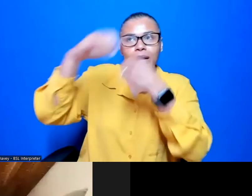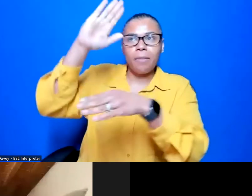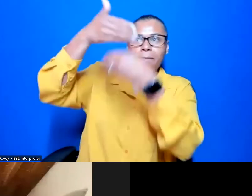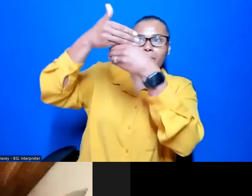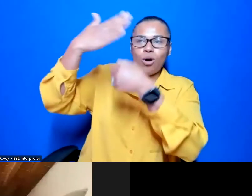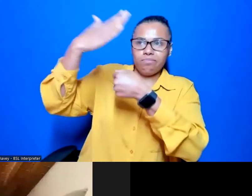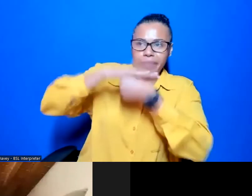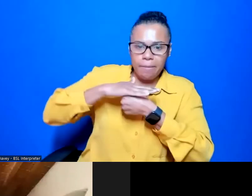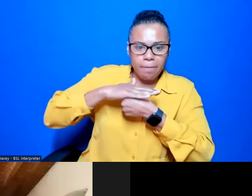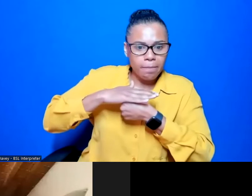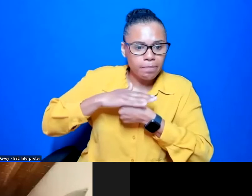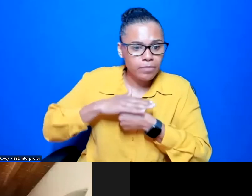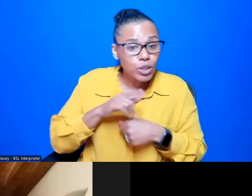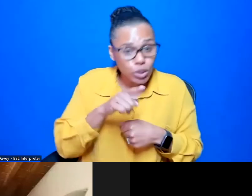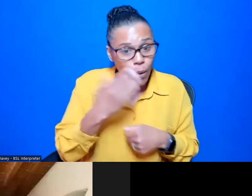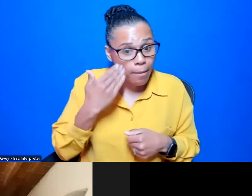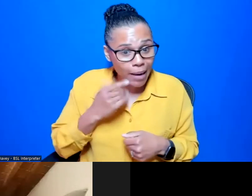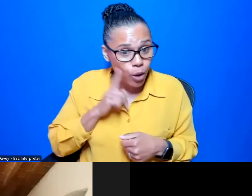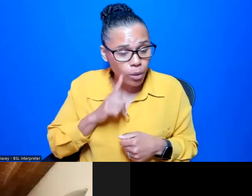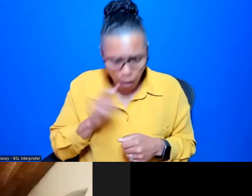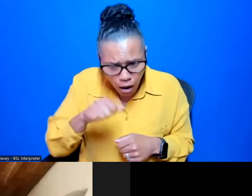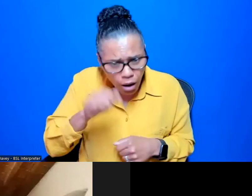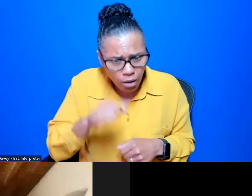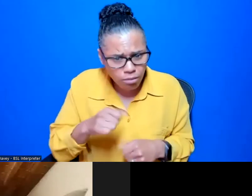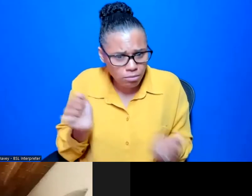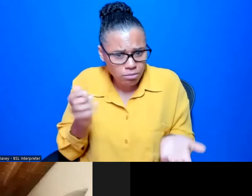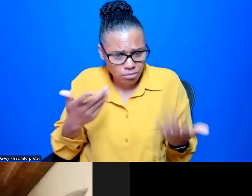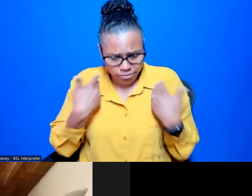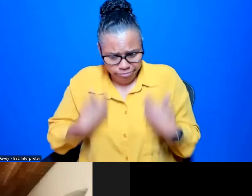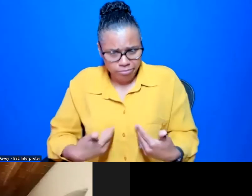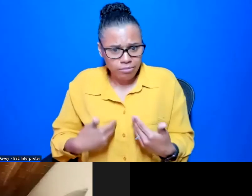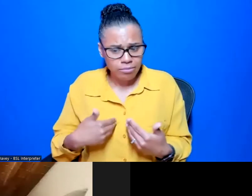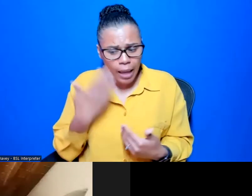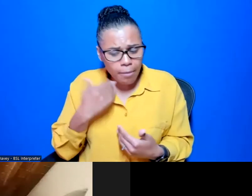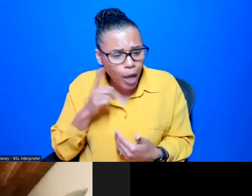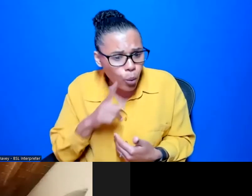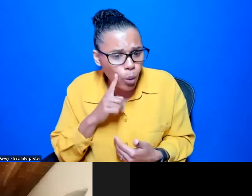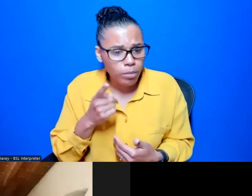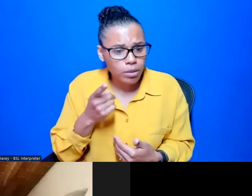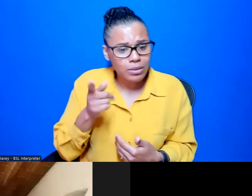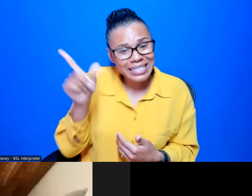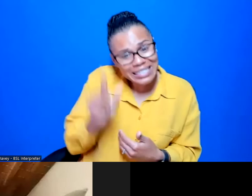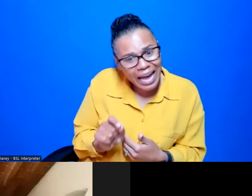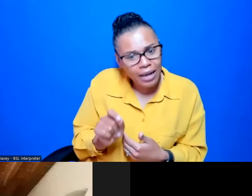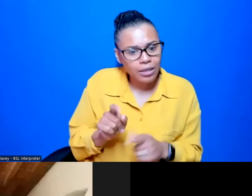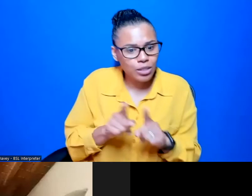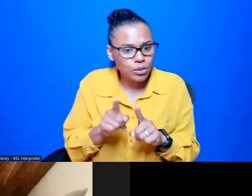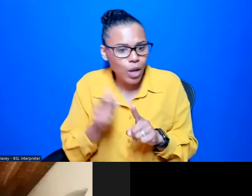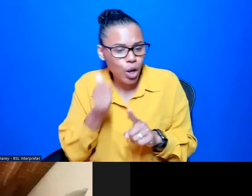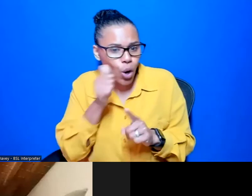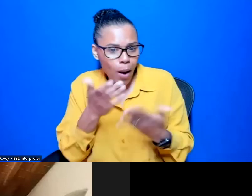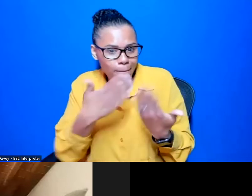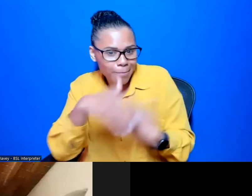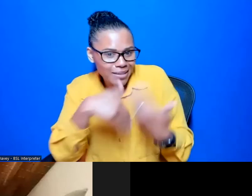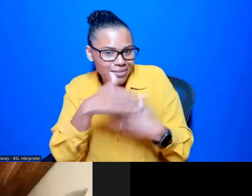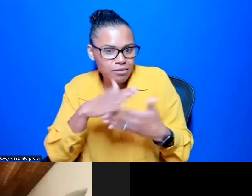woman, as a black woman, and like English become Italian, so they know I'm mixed with the culture and